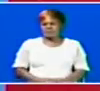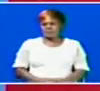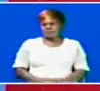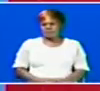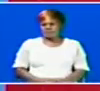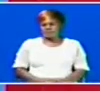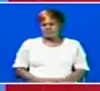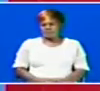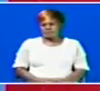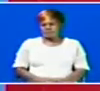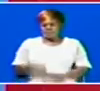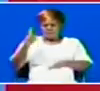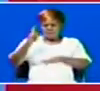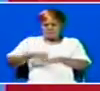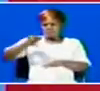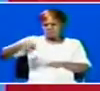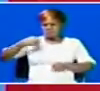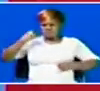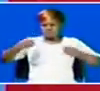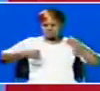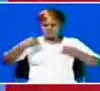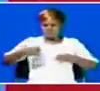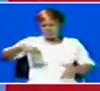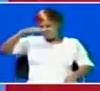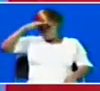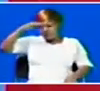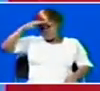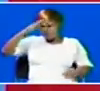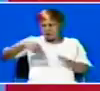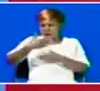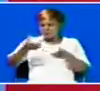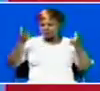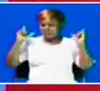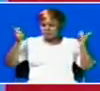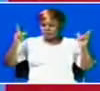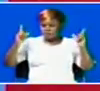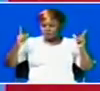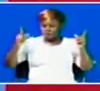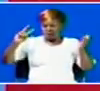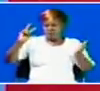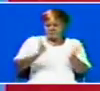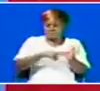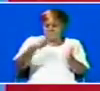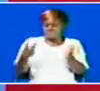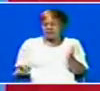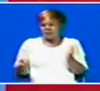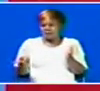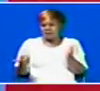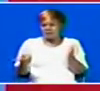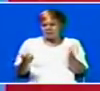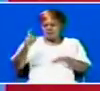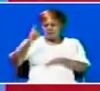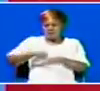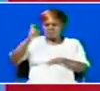light moments. Now, residents of Embu Town last night enjoyed some free beer after a lorry transporting the commodity was involved in an accident on the